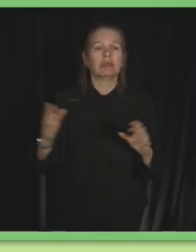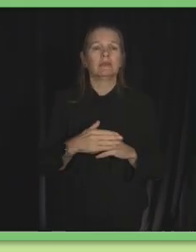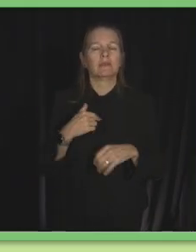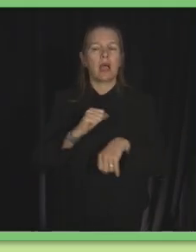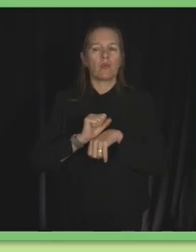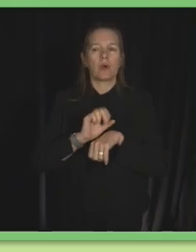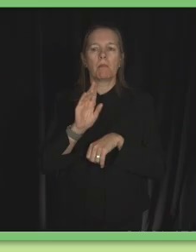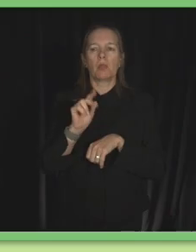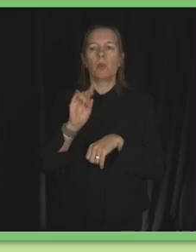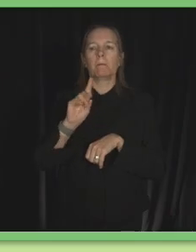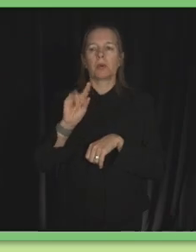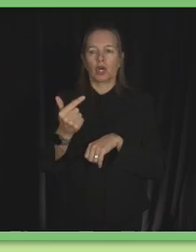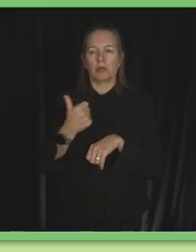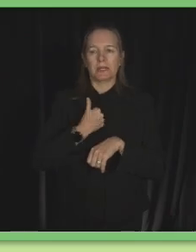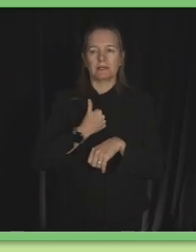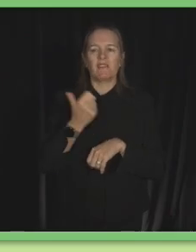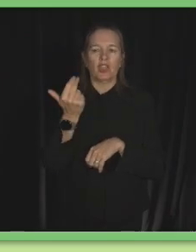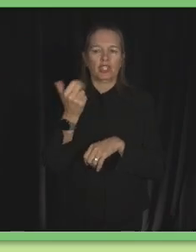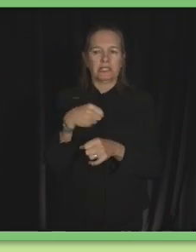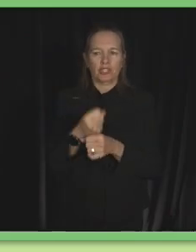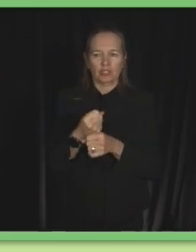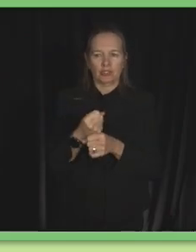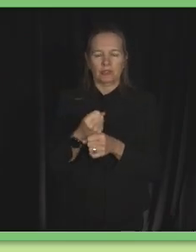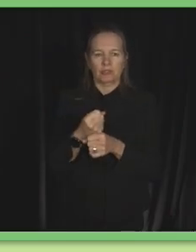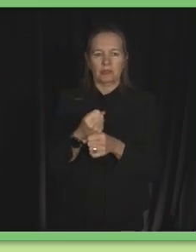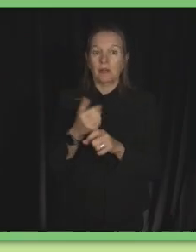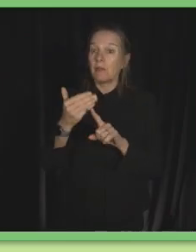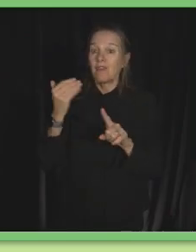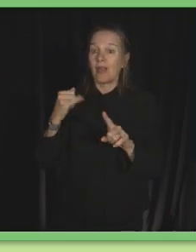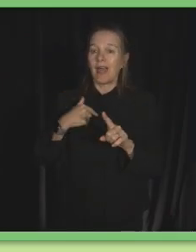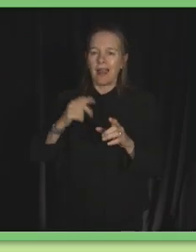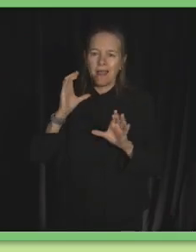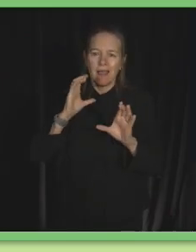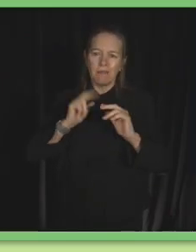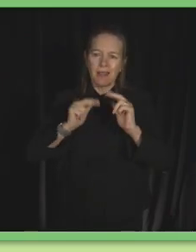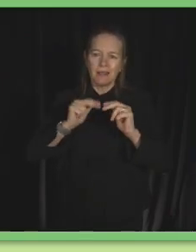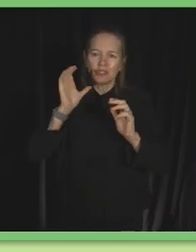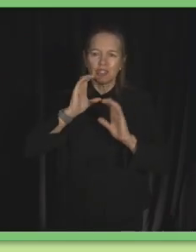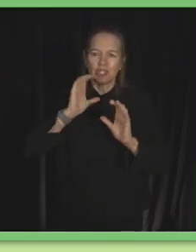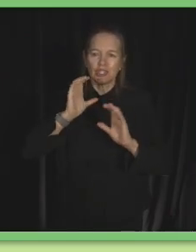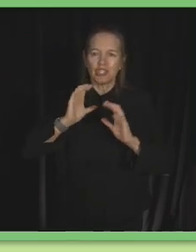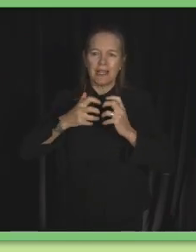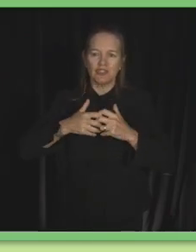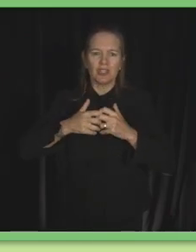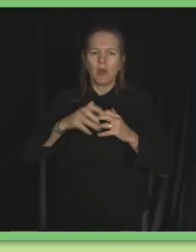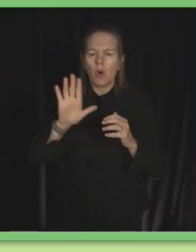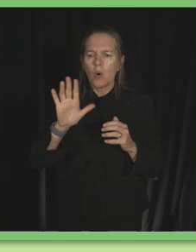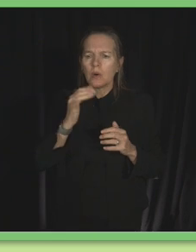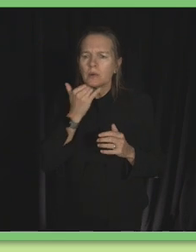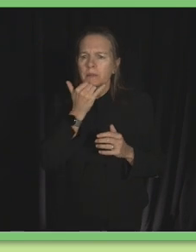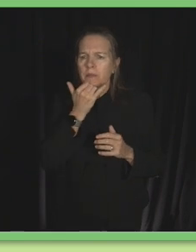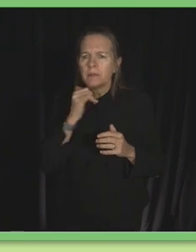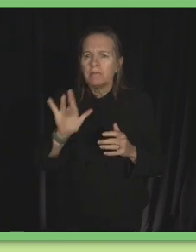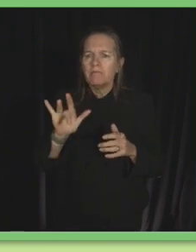Bloomberg myself for 13 years. I spent my career before that building search engines. Oh, let me go back.